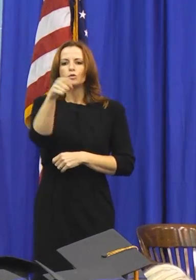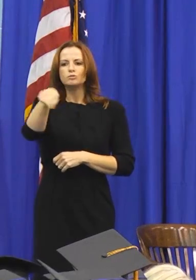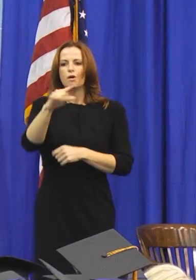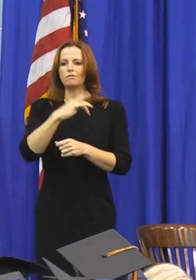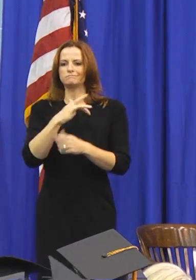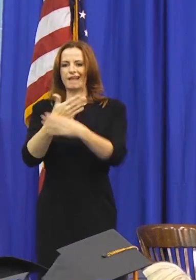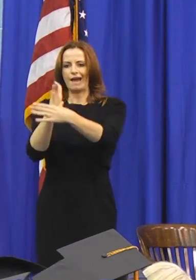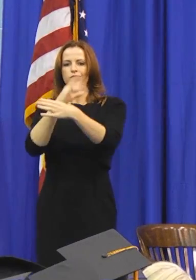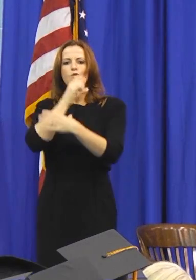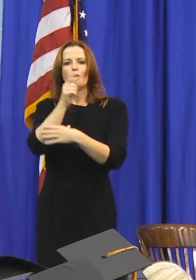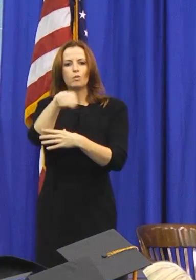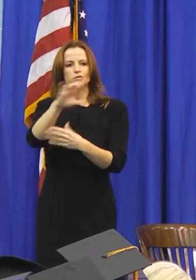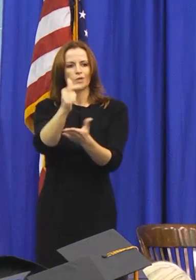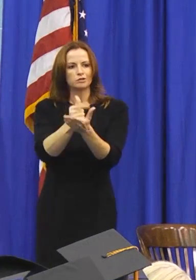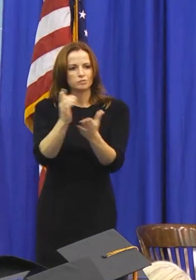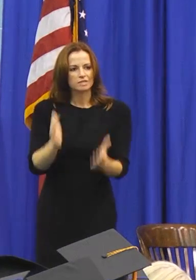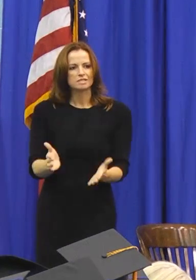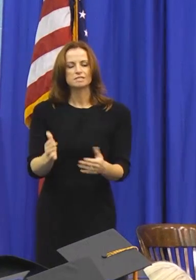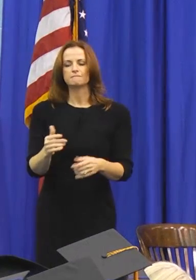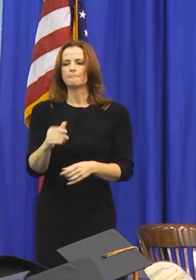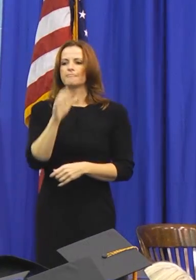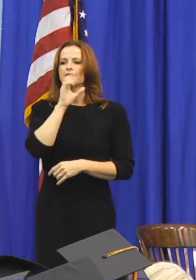59 makes up approximately